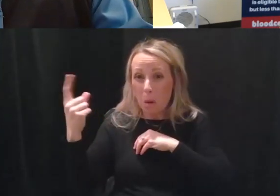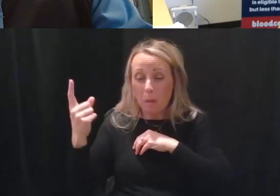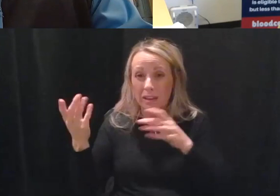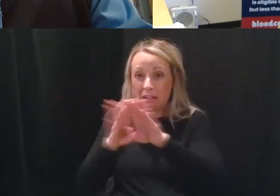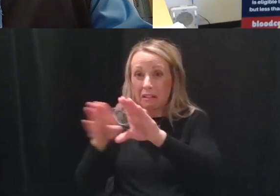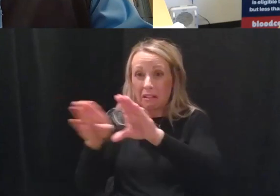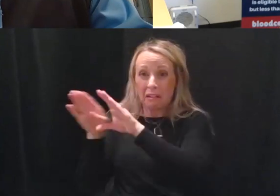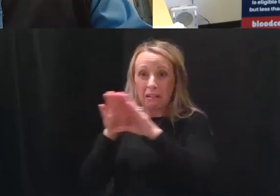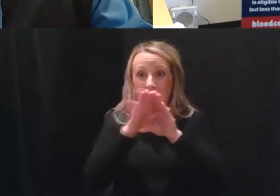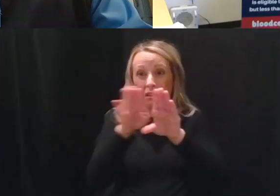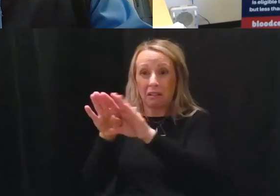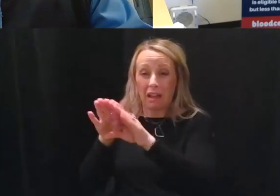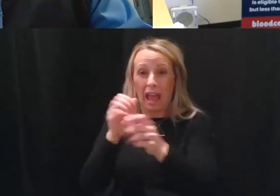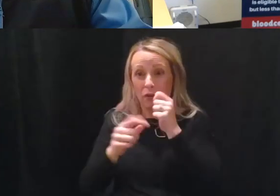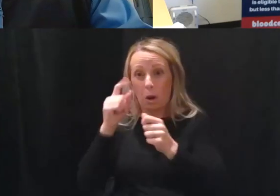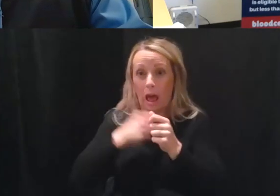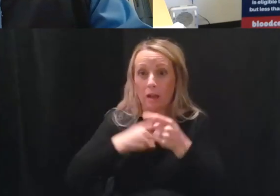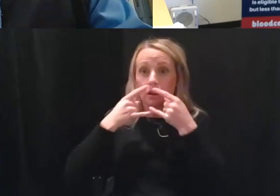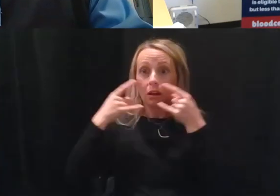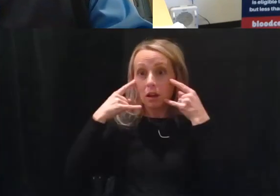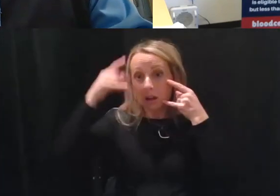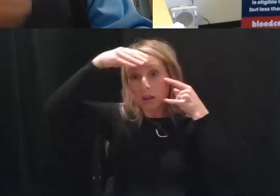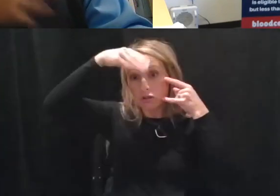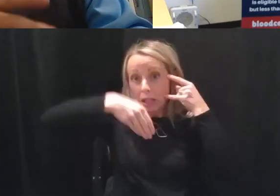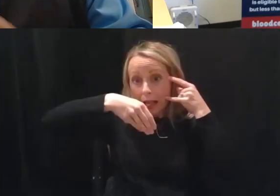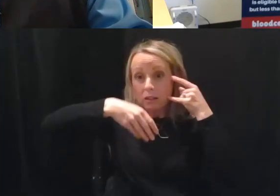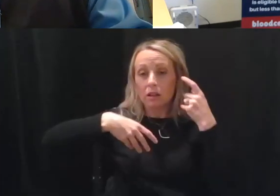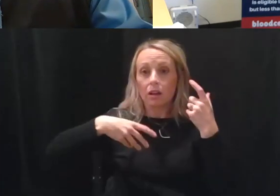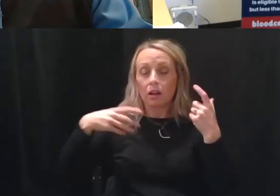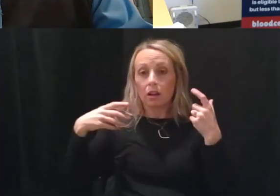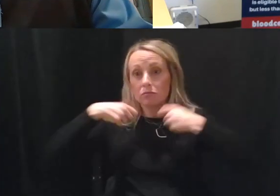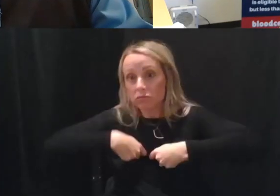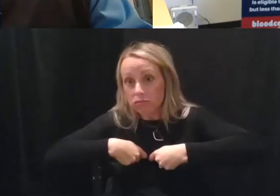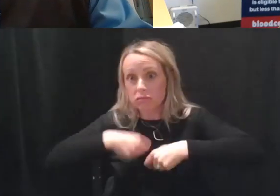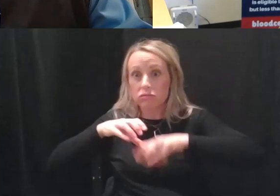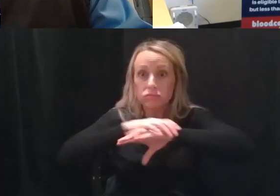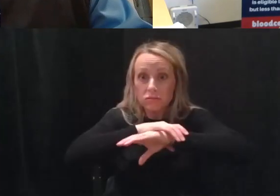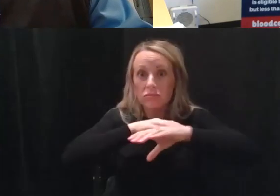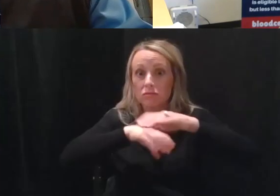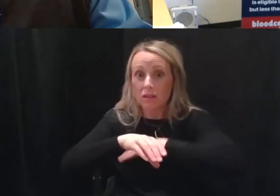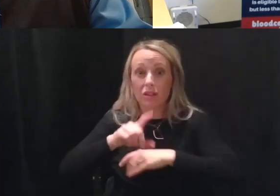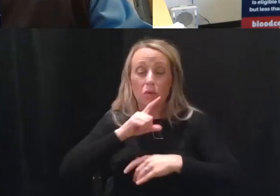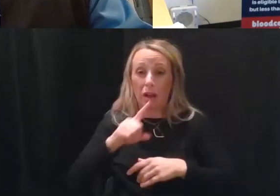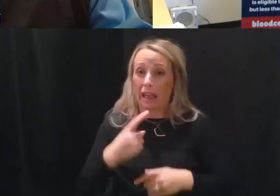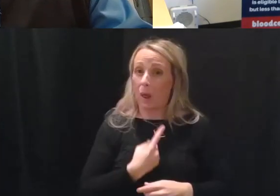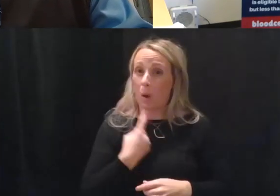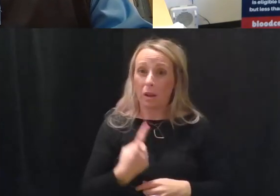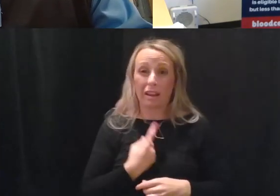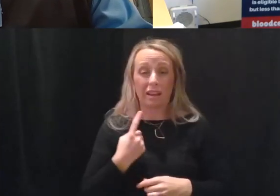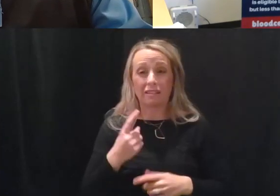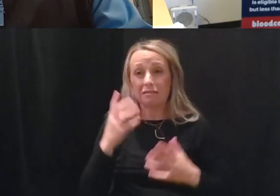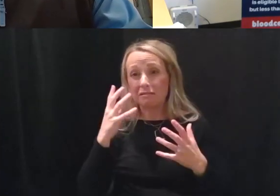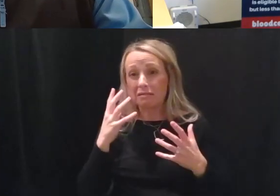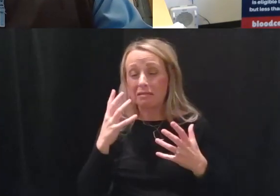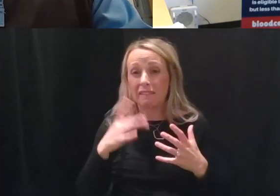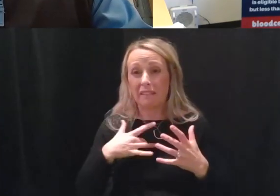a PAPR, they got a mask on, they got a face shield, the plastic gear. I'm telling you, it's a very lonely place. And it was